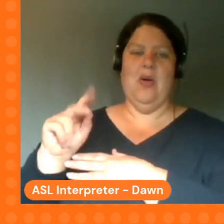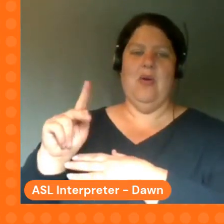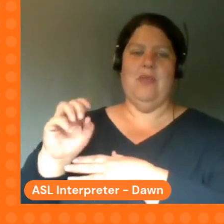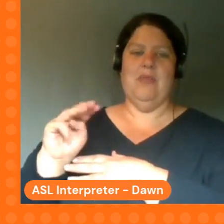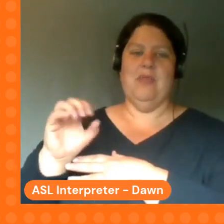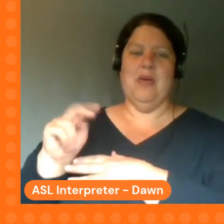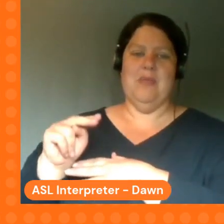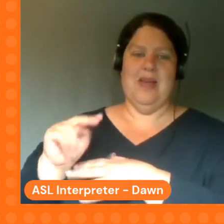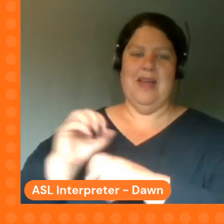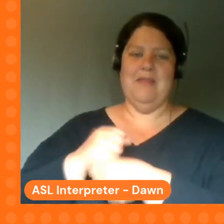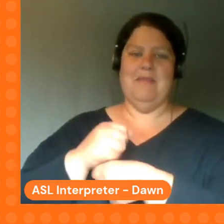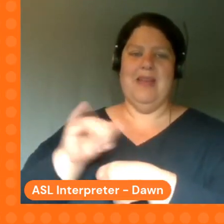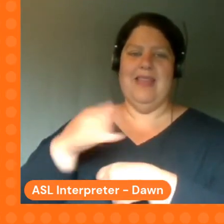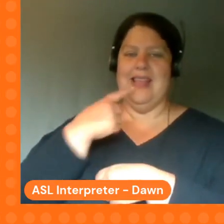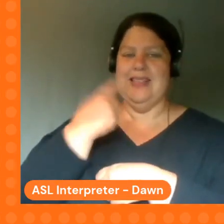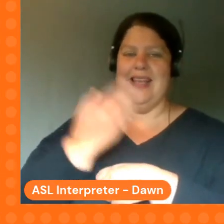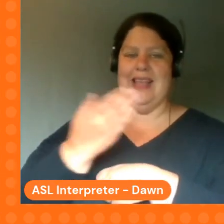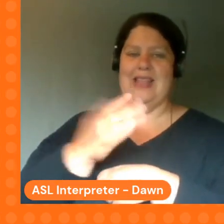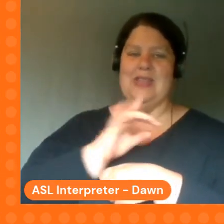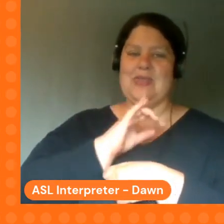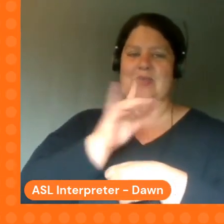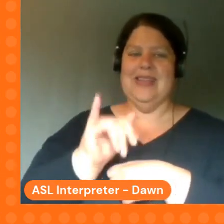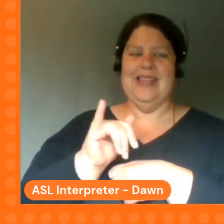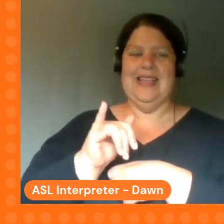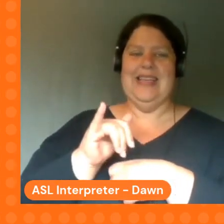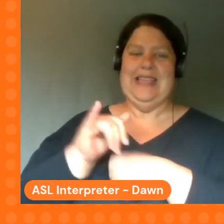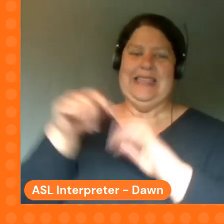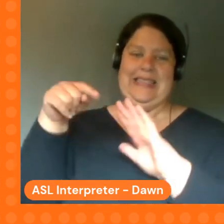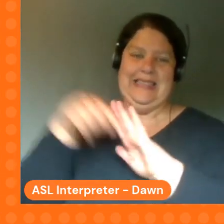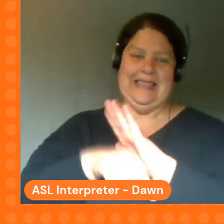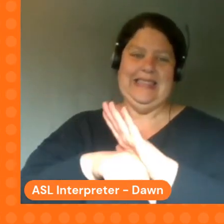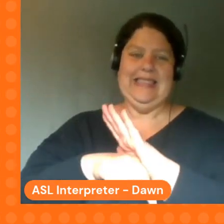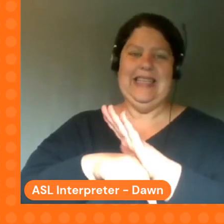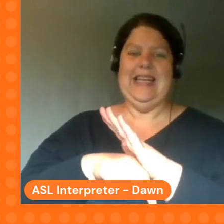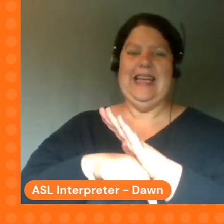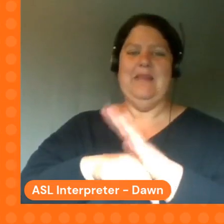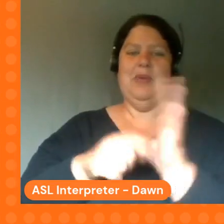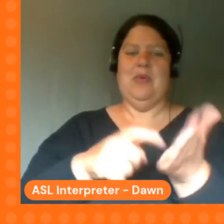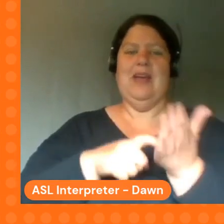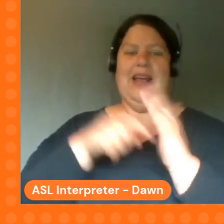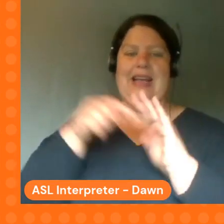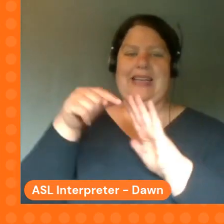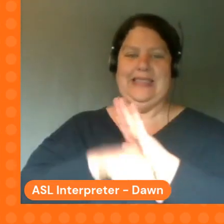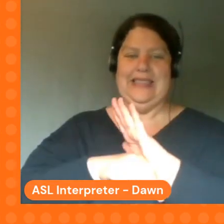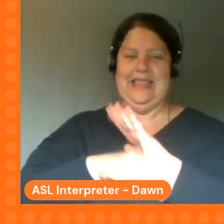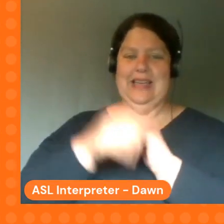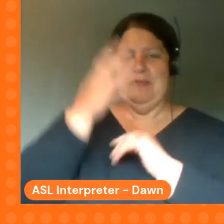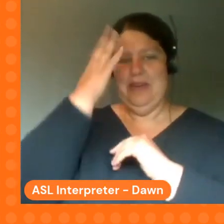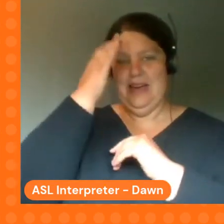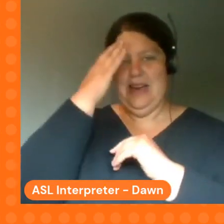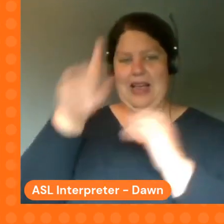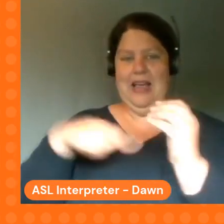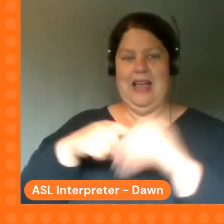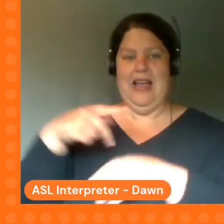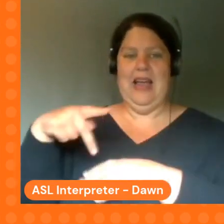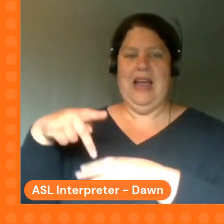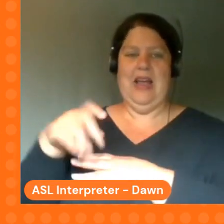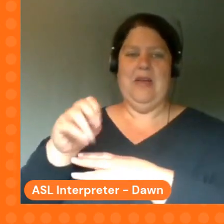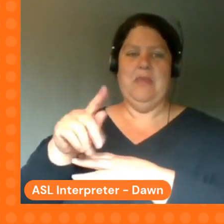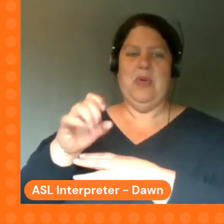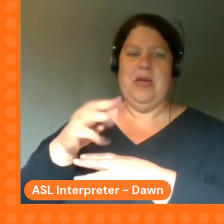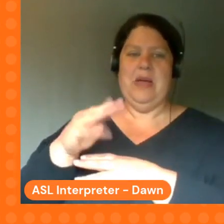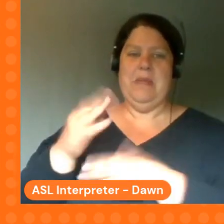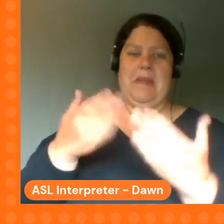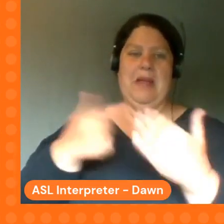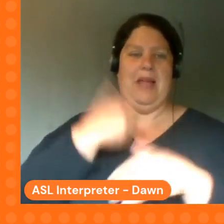things that are really detailed that require detailed and intricate knowledge of the latest Pokemon that it may not have in its training